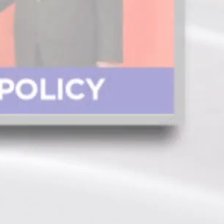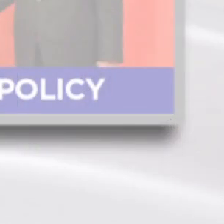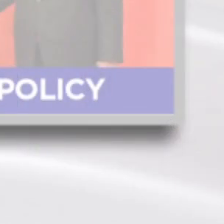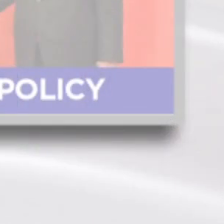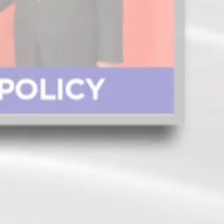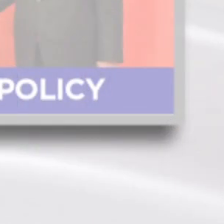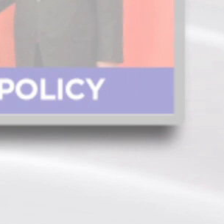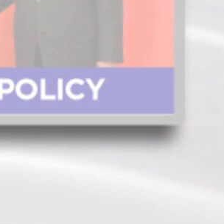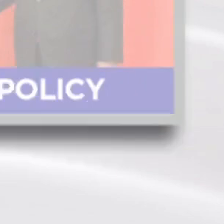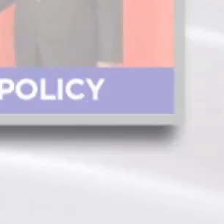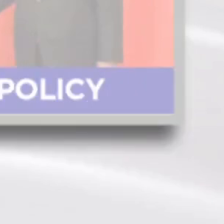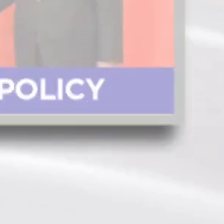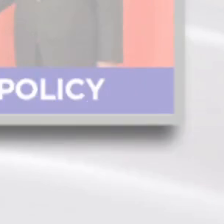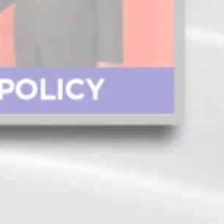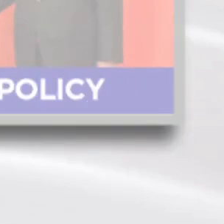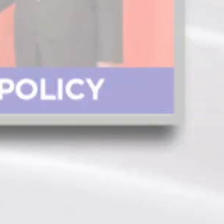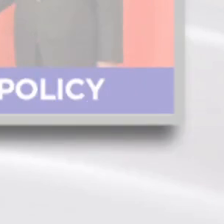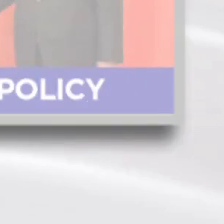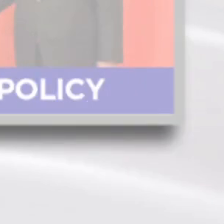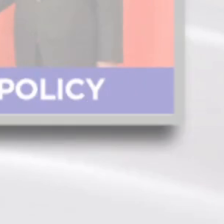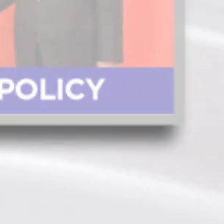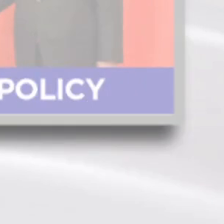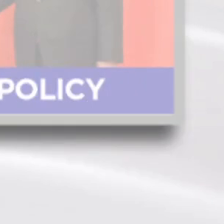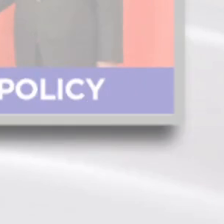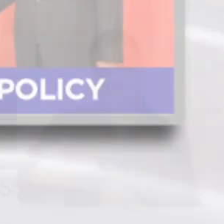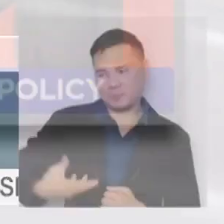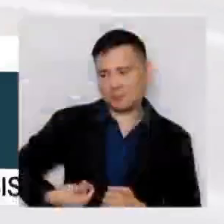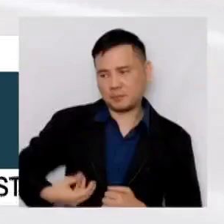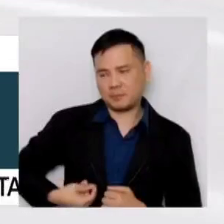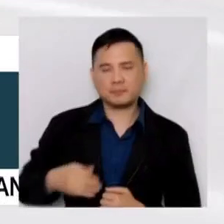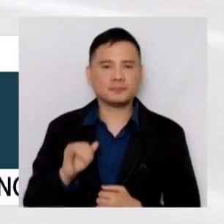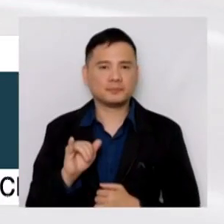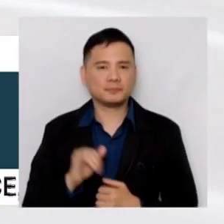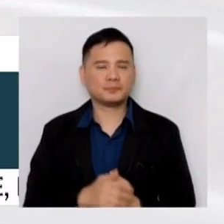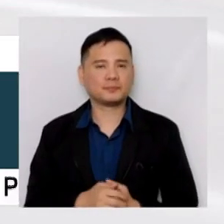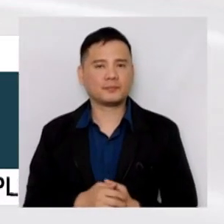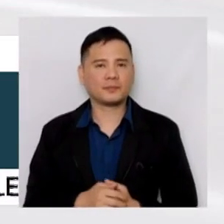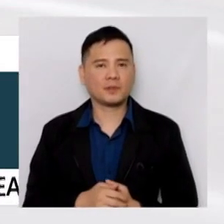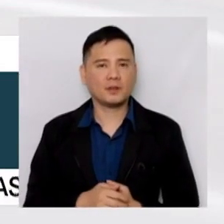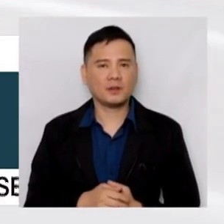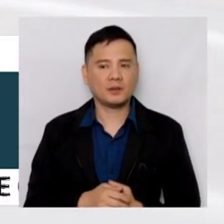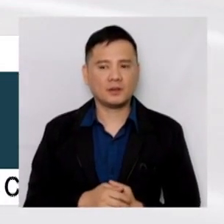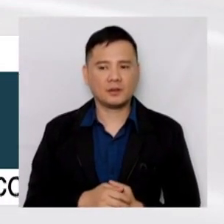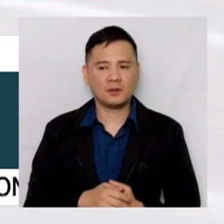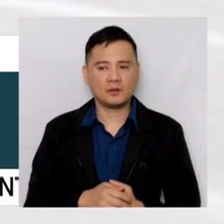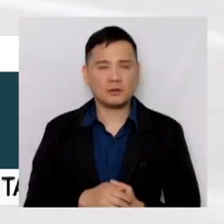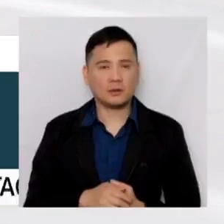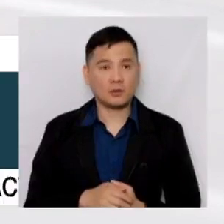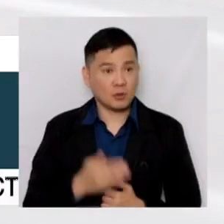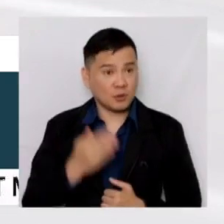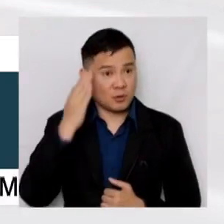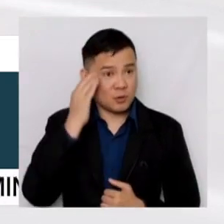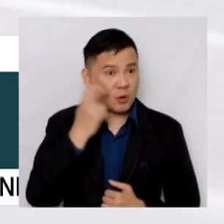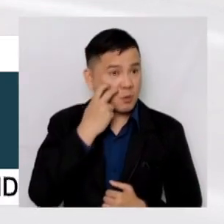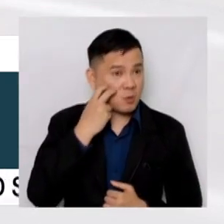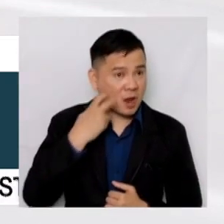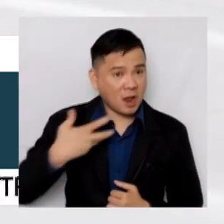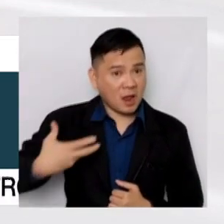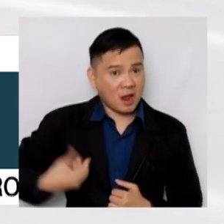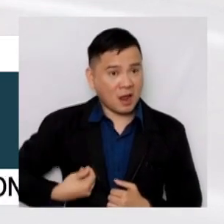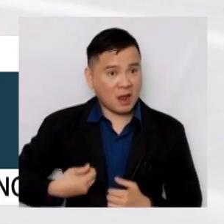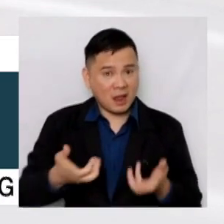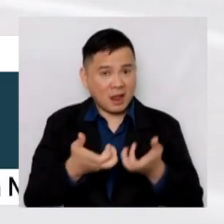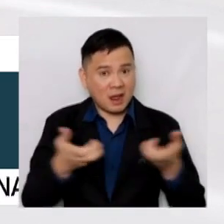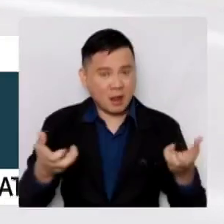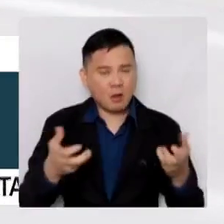Corruption, crime and corruption. All right. These are, as you know, these are not separate and distinct. In the